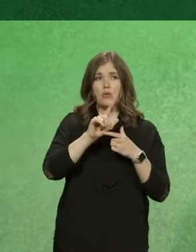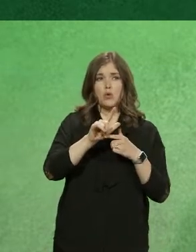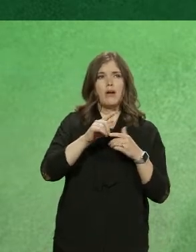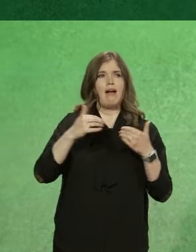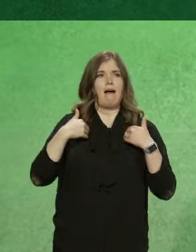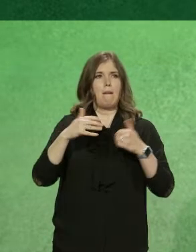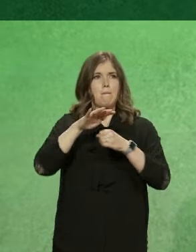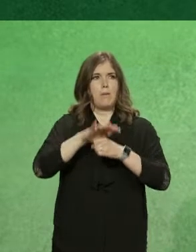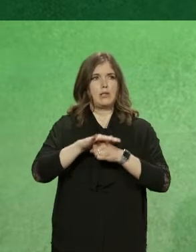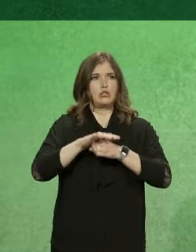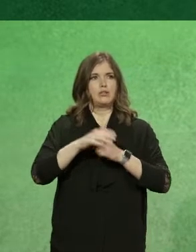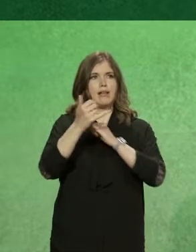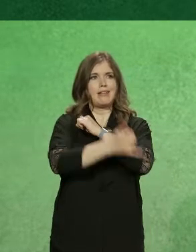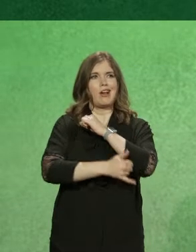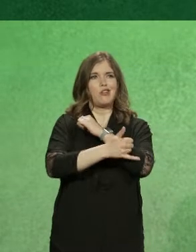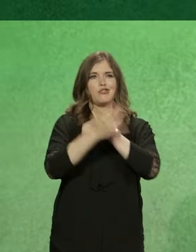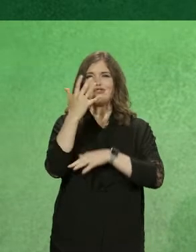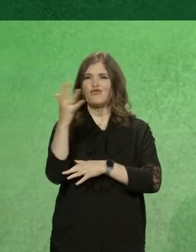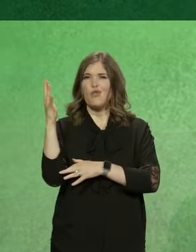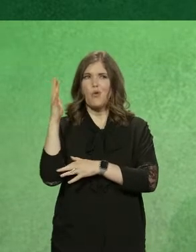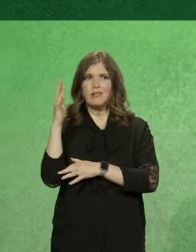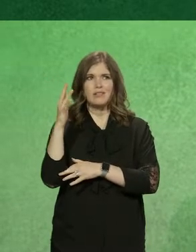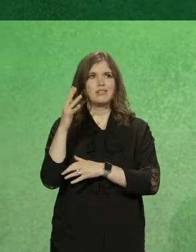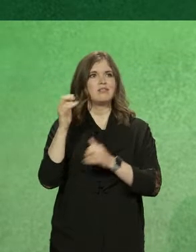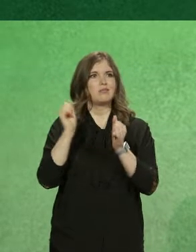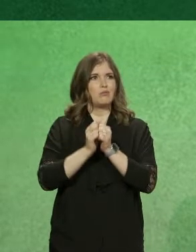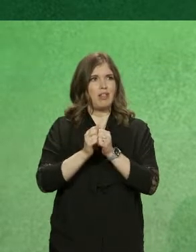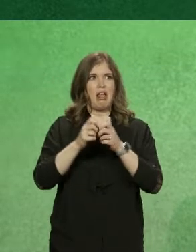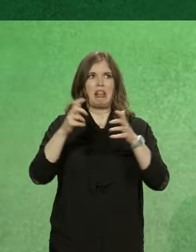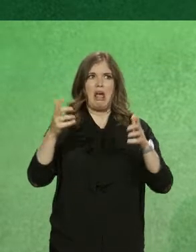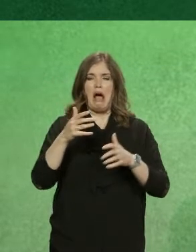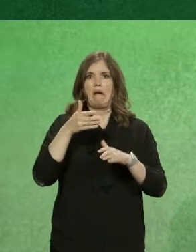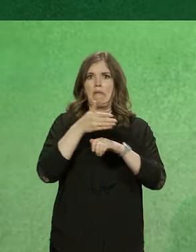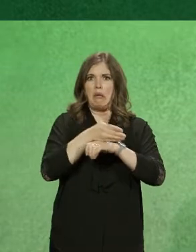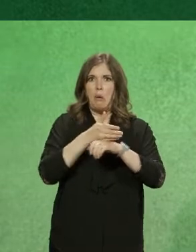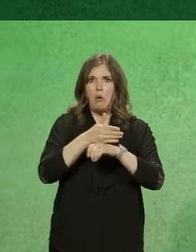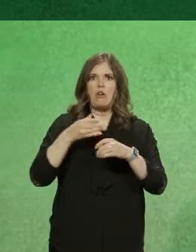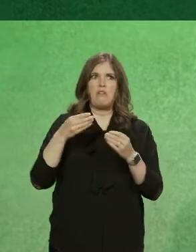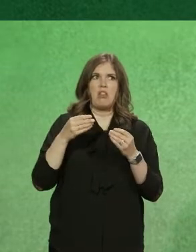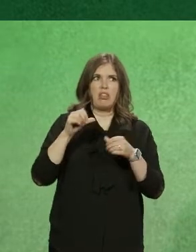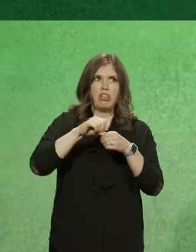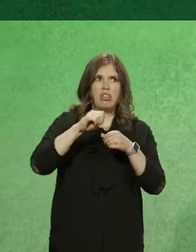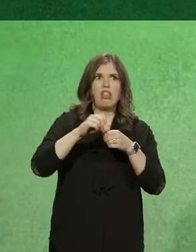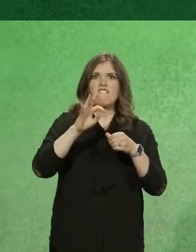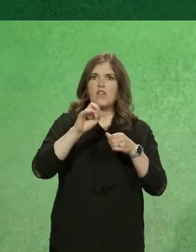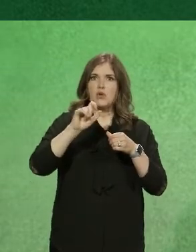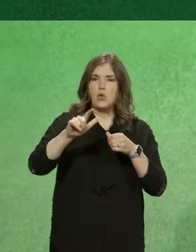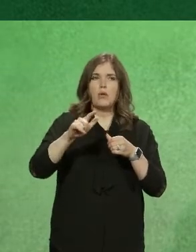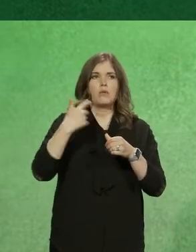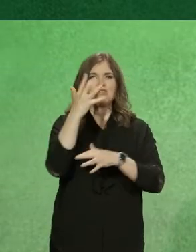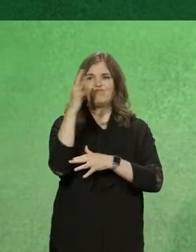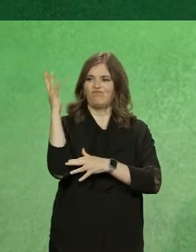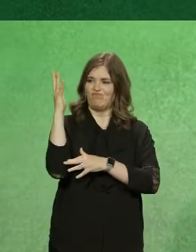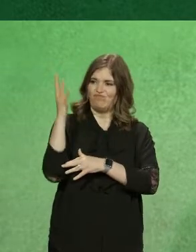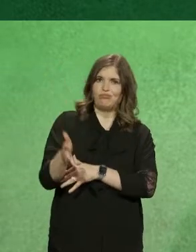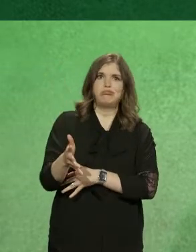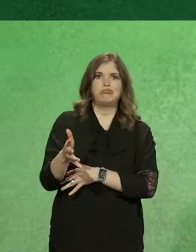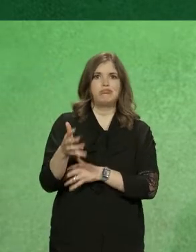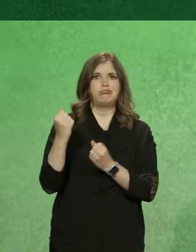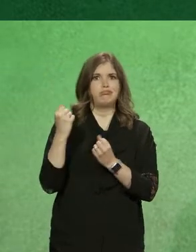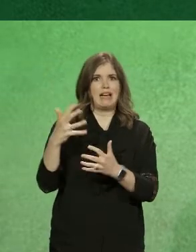cover, resulting into considerable wood fuel-driven deforestation. This is a problem